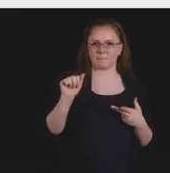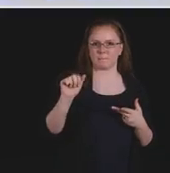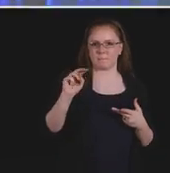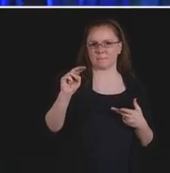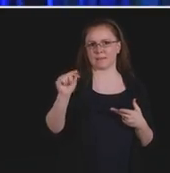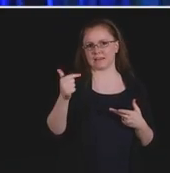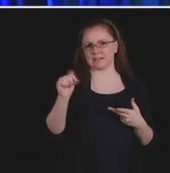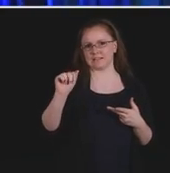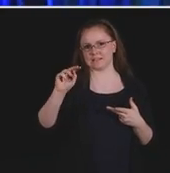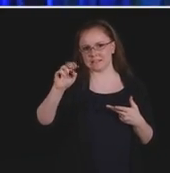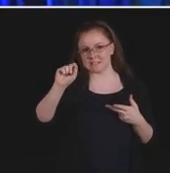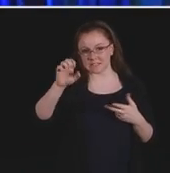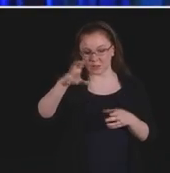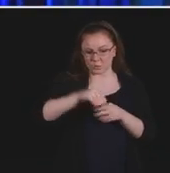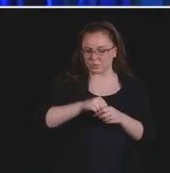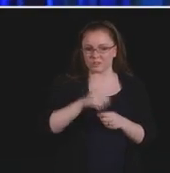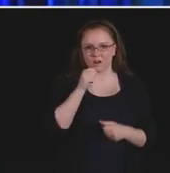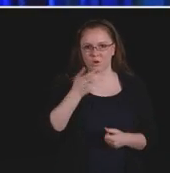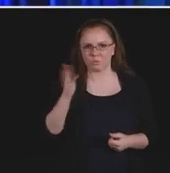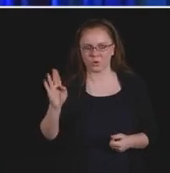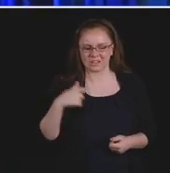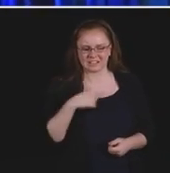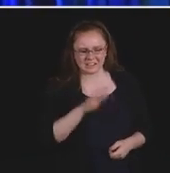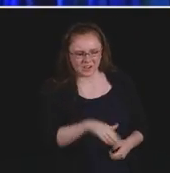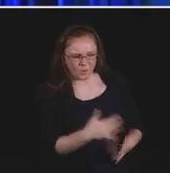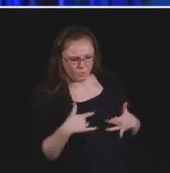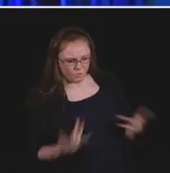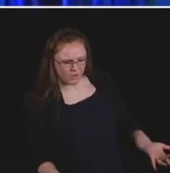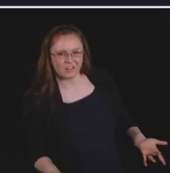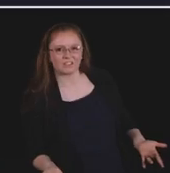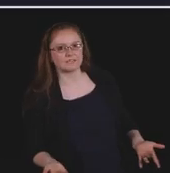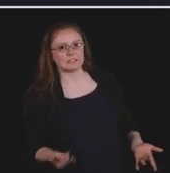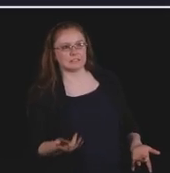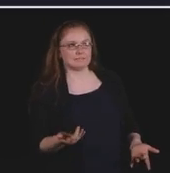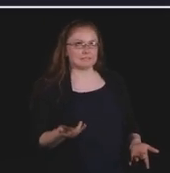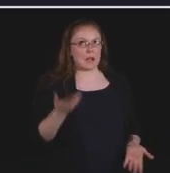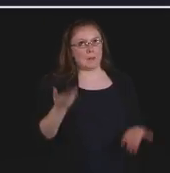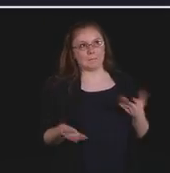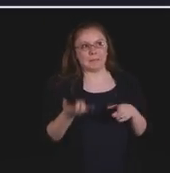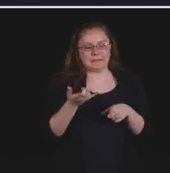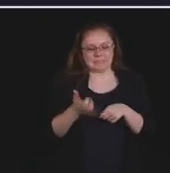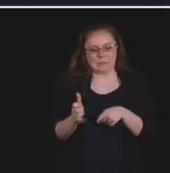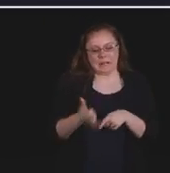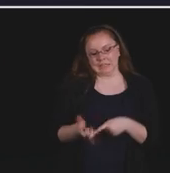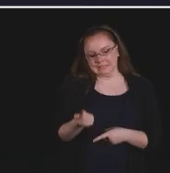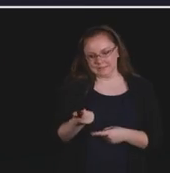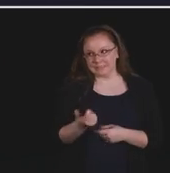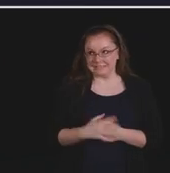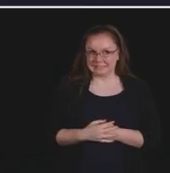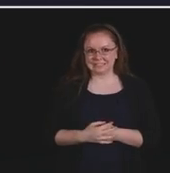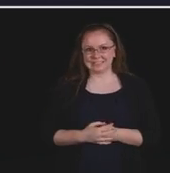student. I said, what the heck happened here? But that is not the four-letter word I used.